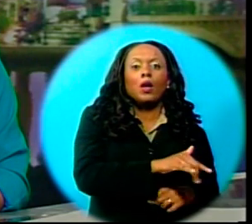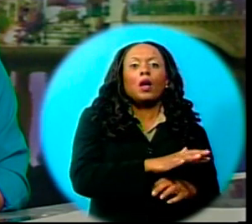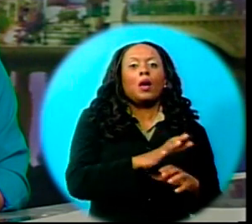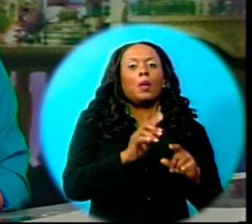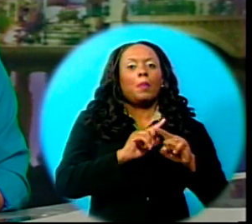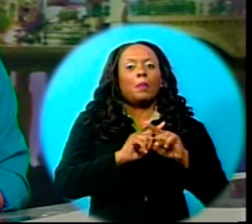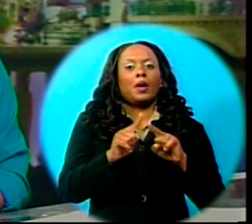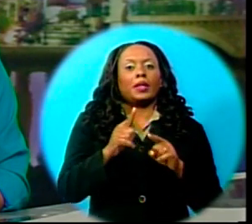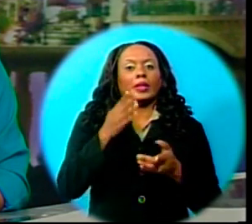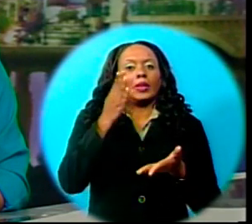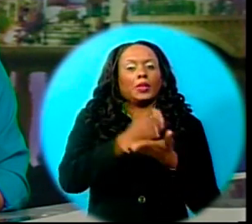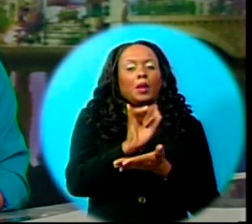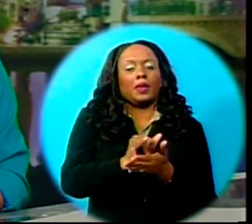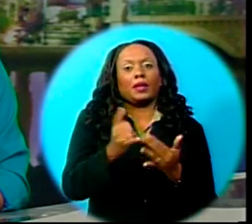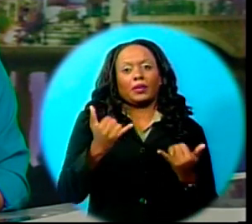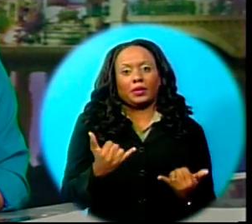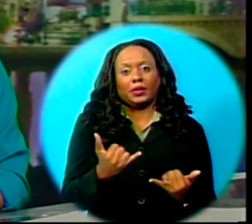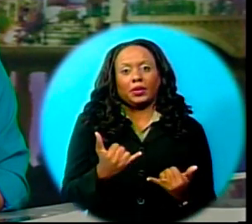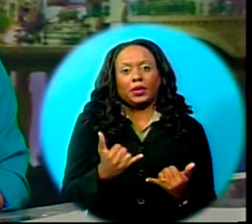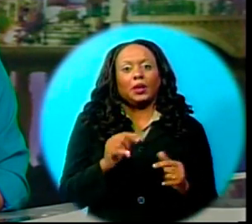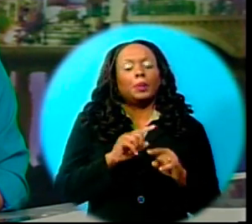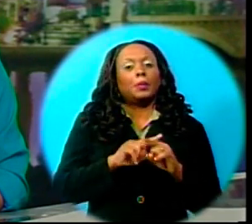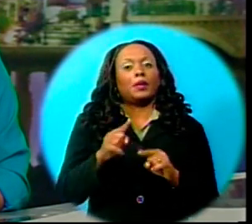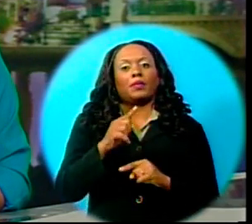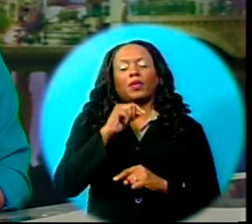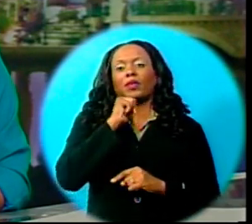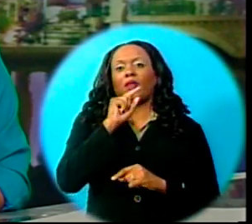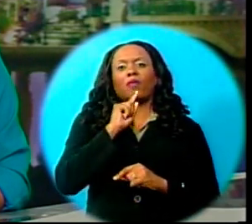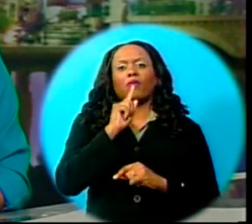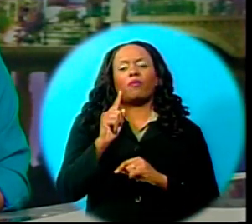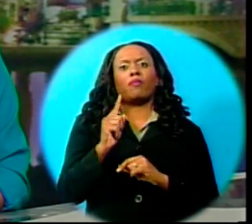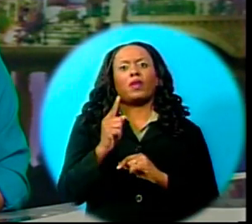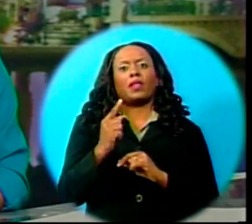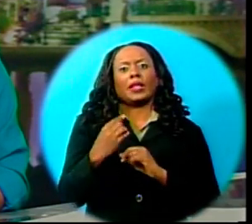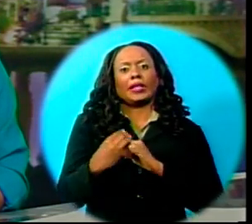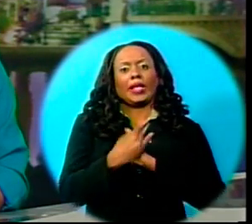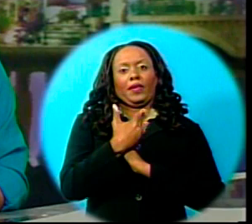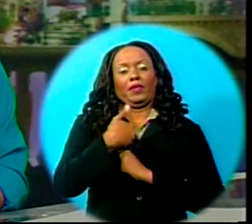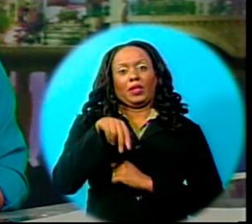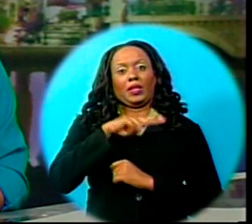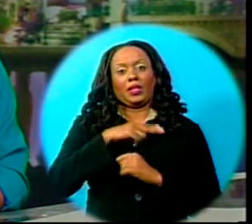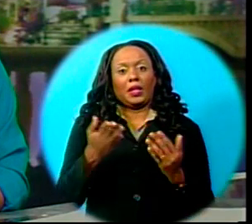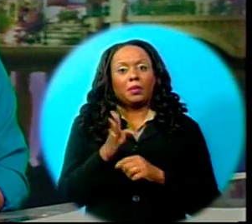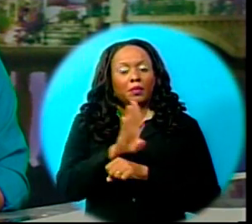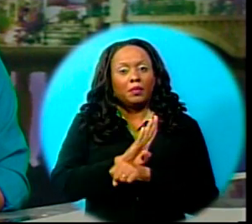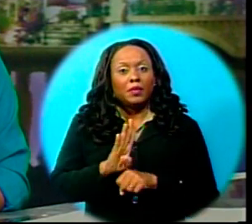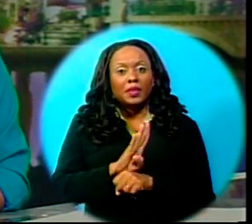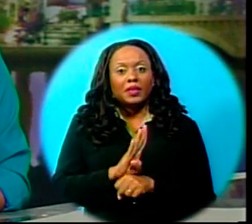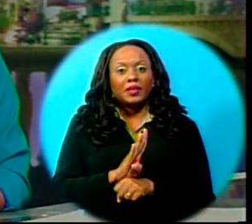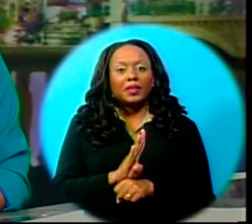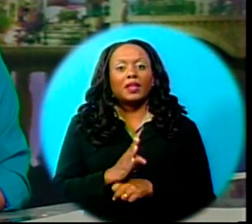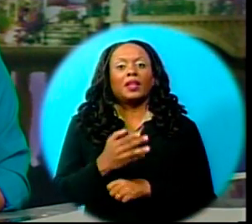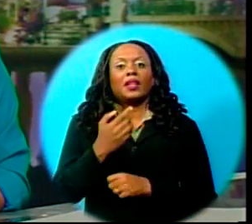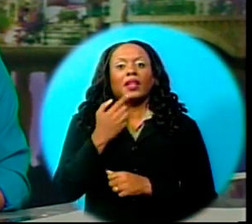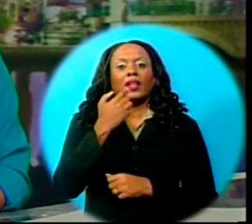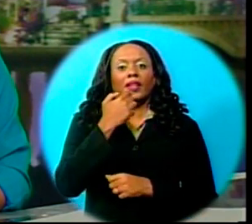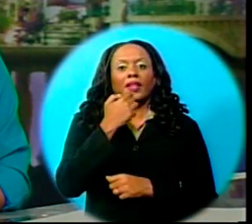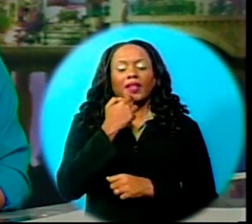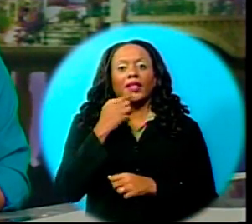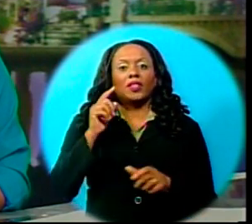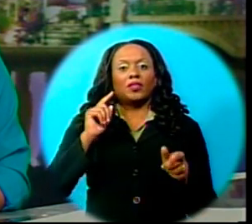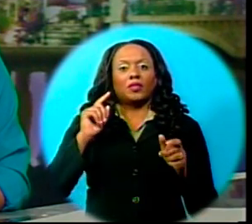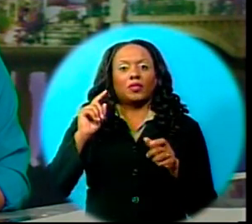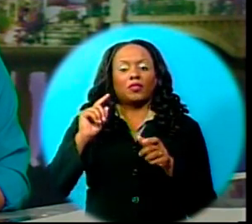the Barbados Hotel and Tourism Association, Sue Springer, says any loss of airlift to the region is a cause of concern.